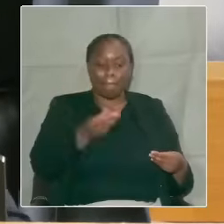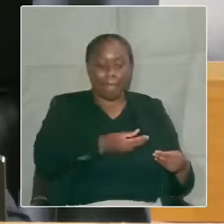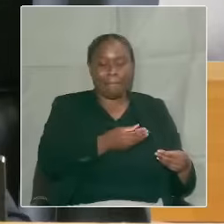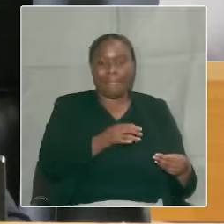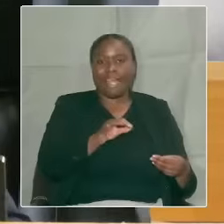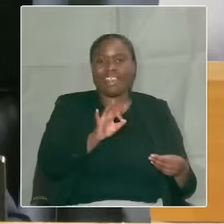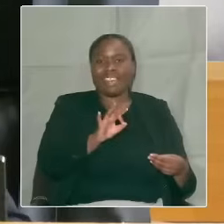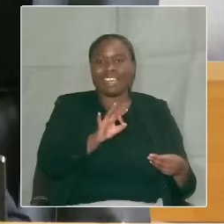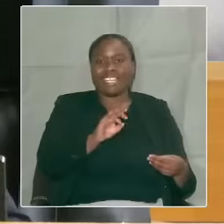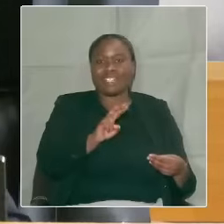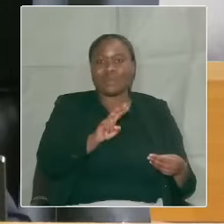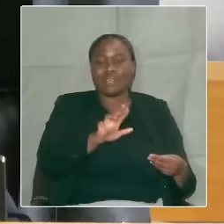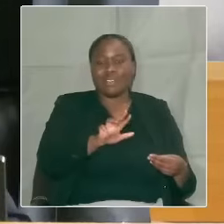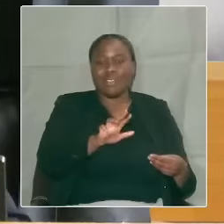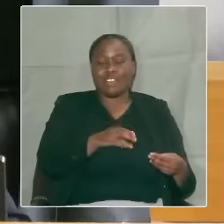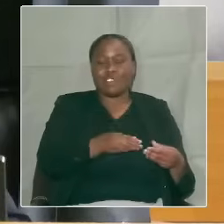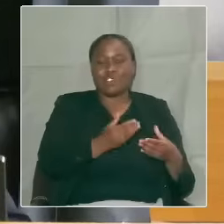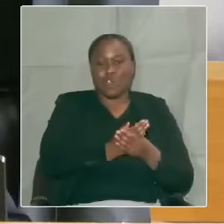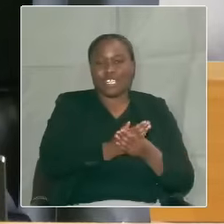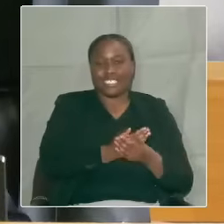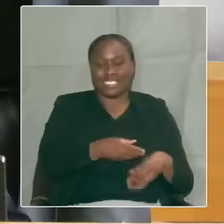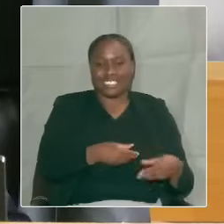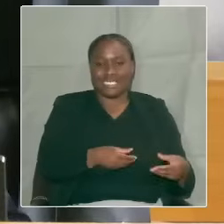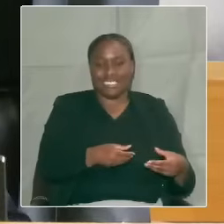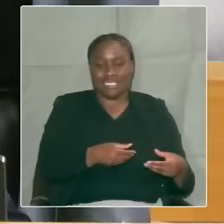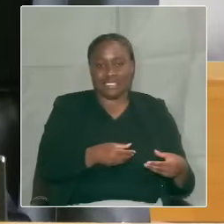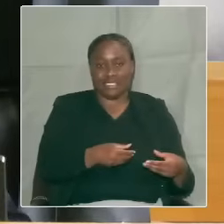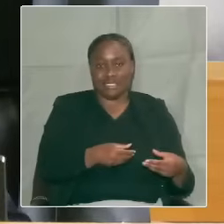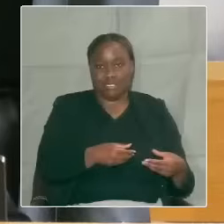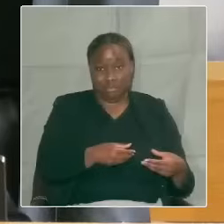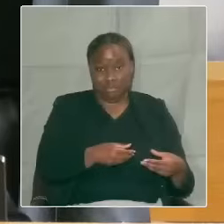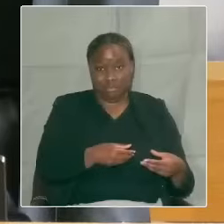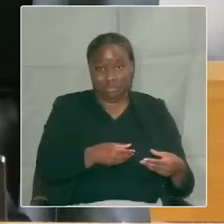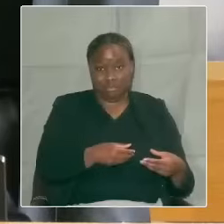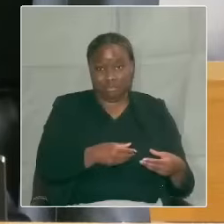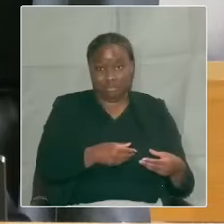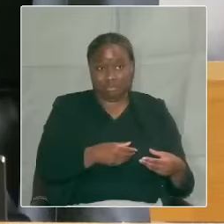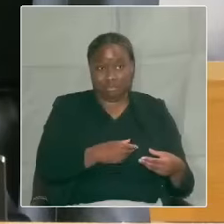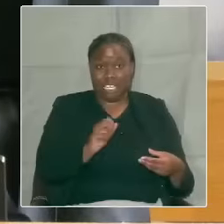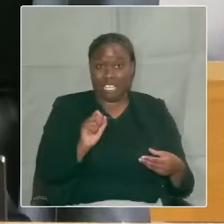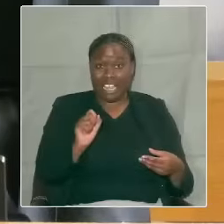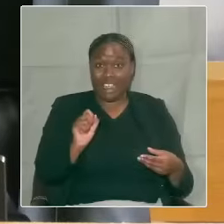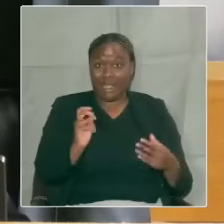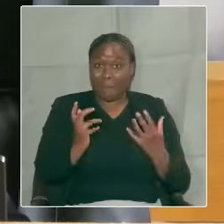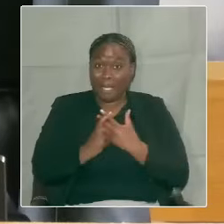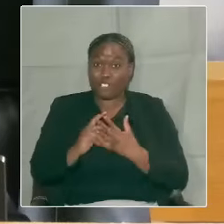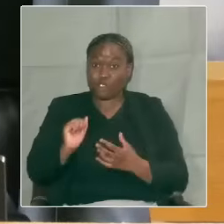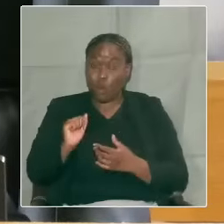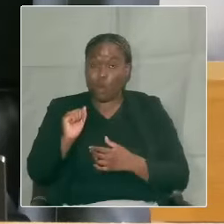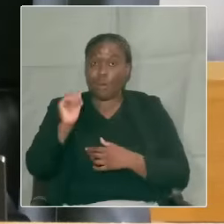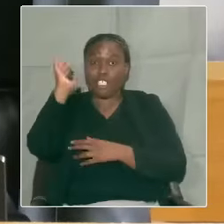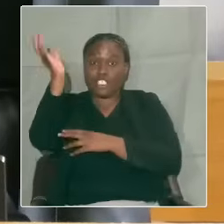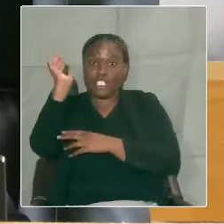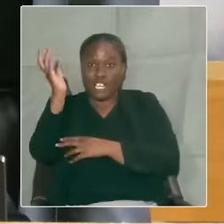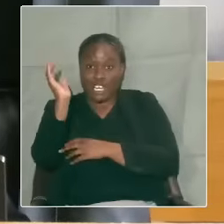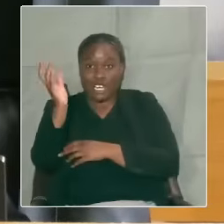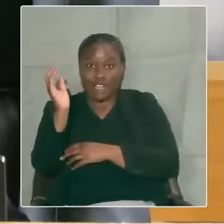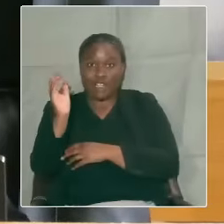329 dockets as at the date of your presentation in March 2024. And then